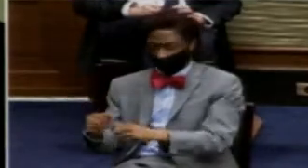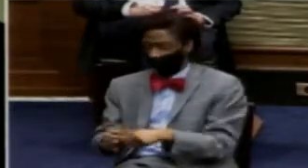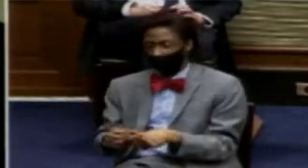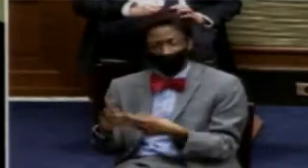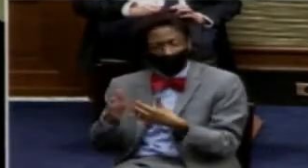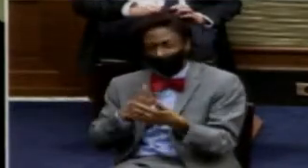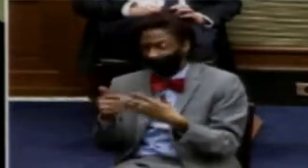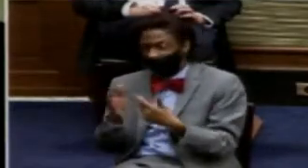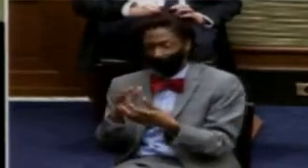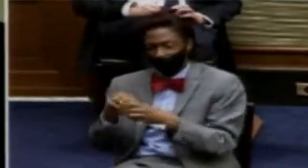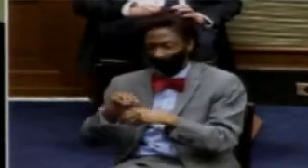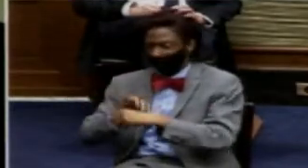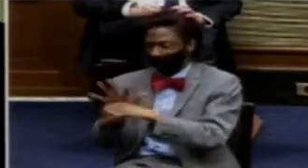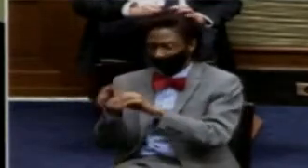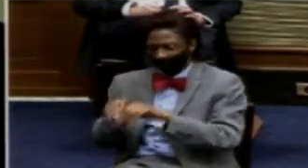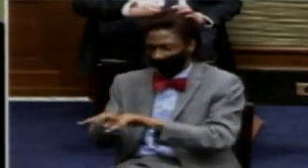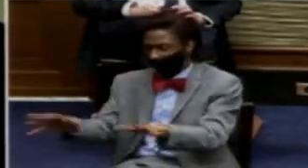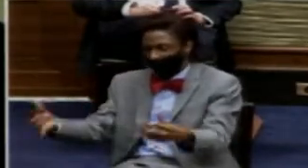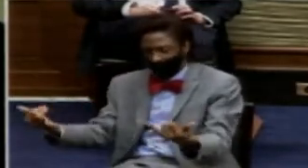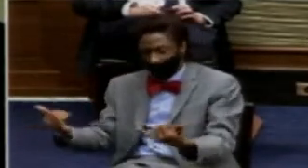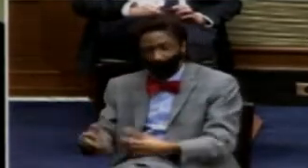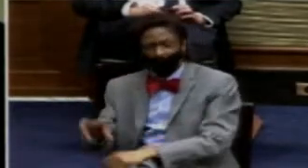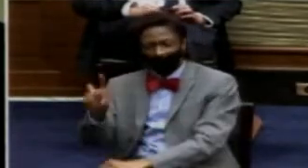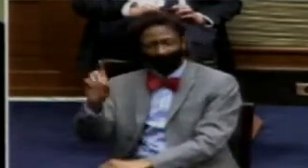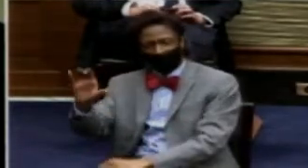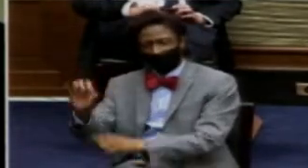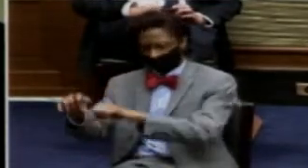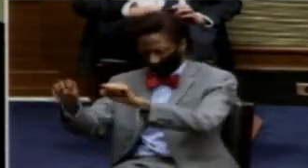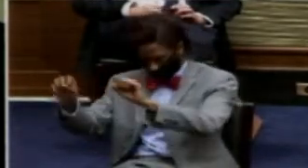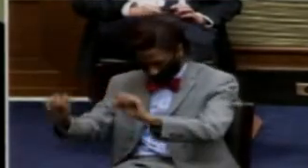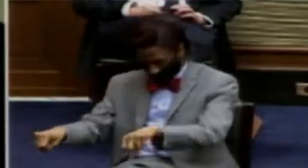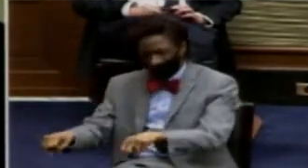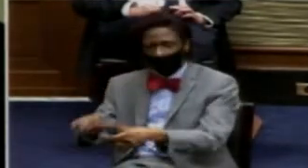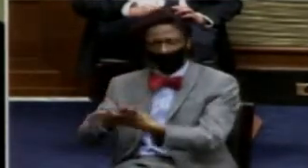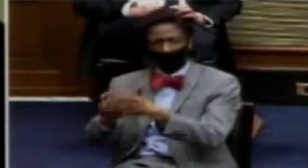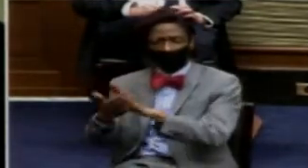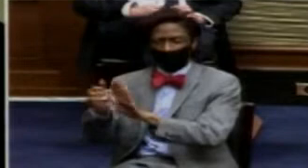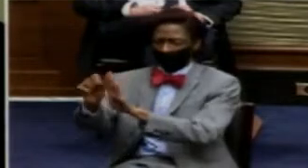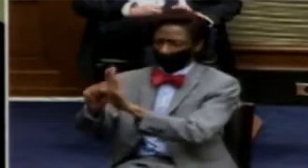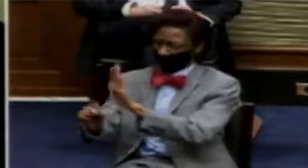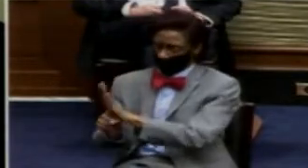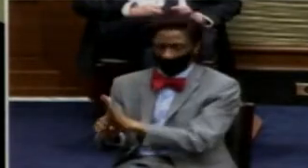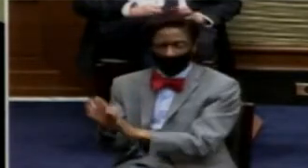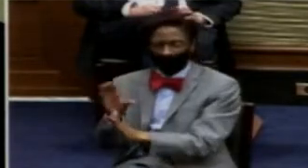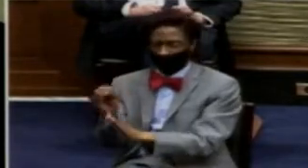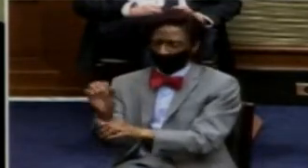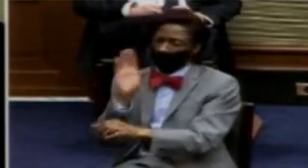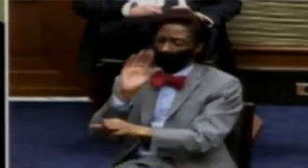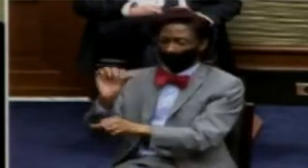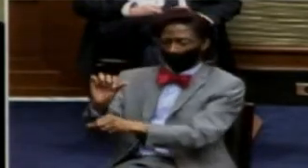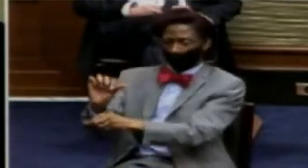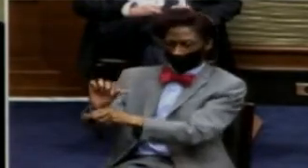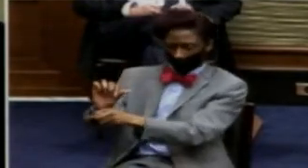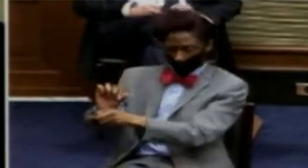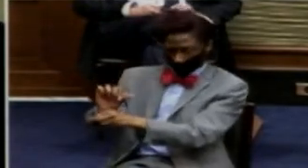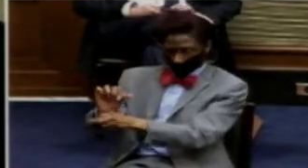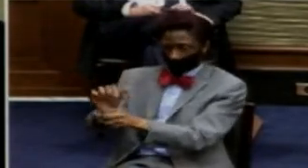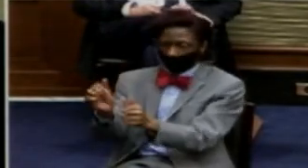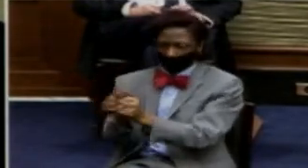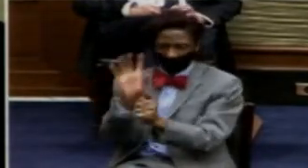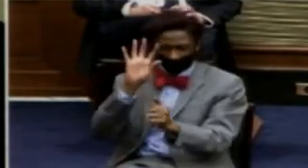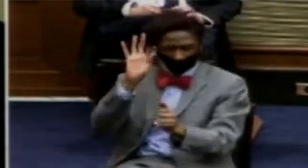global pandemic. The district is more than capable of transitioning to statehood and will work with the federal government to ensure a smooth